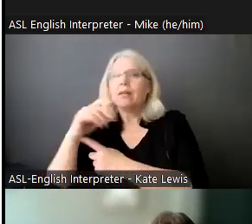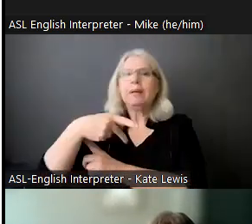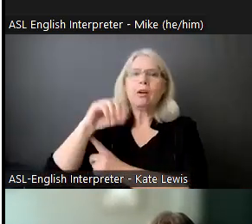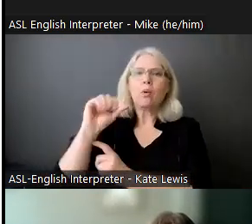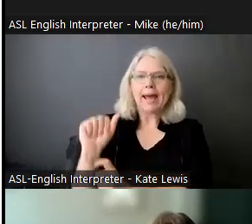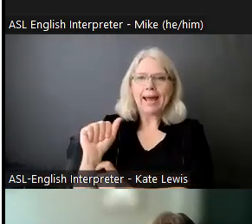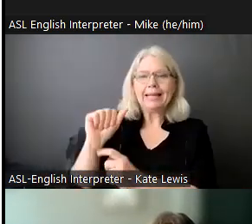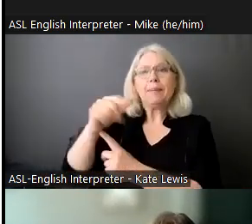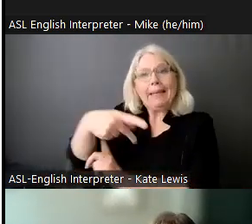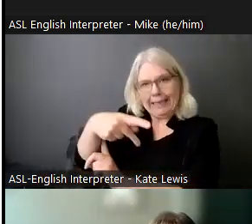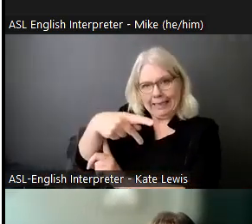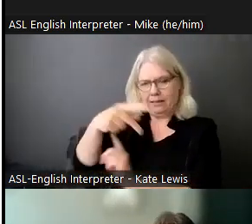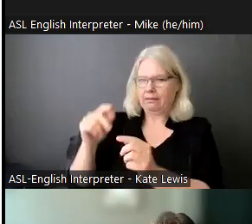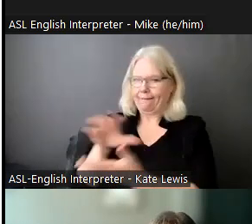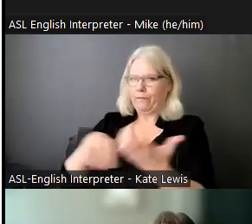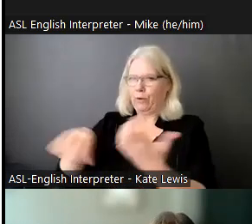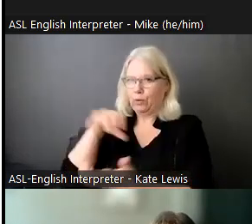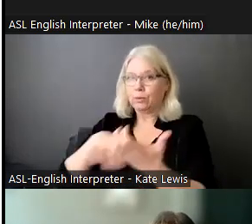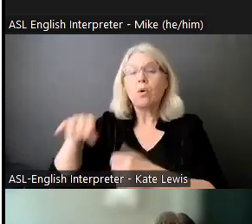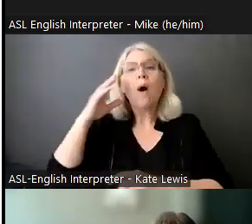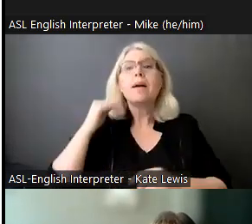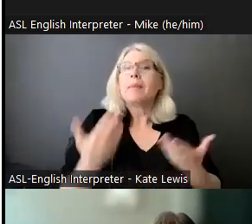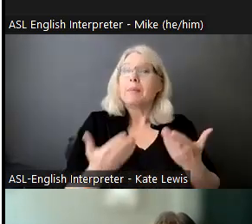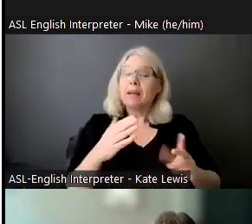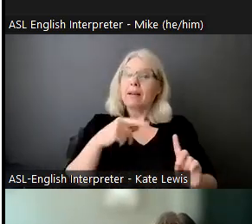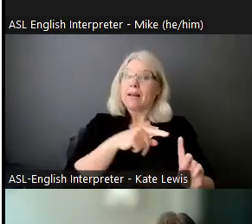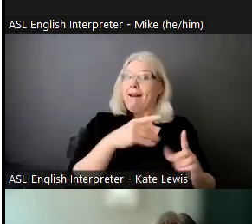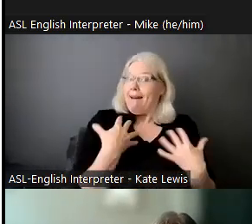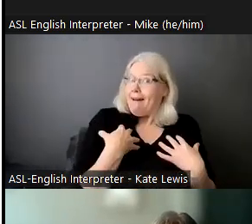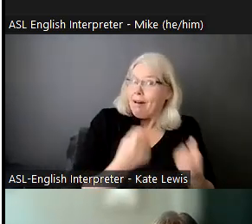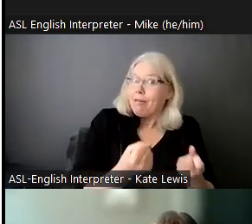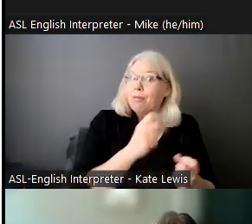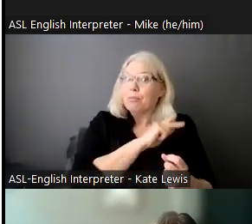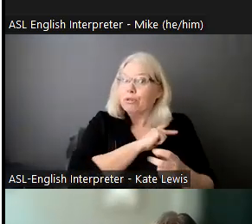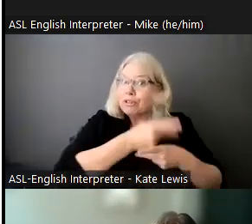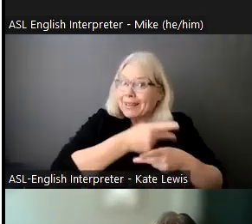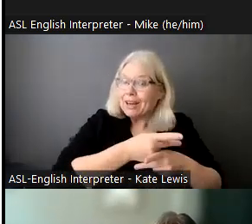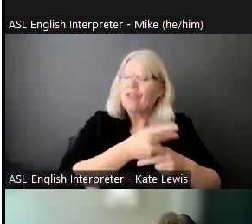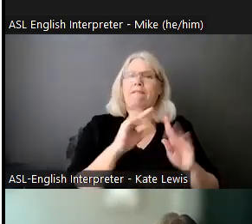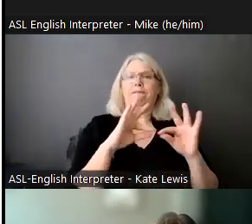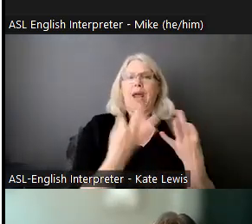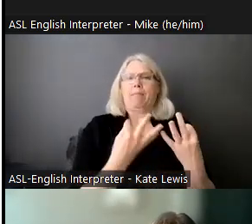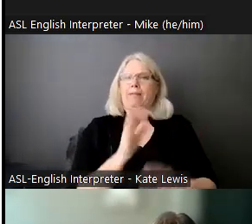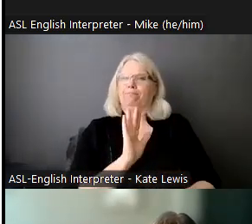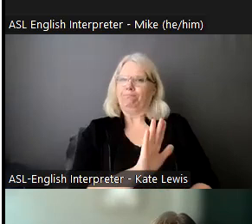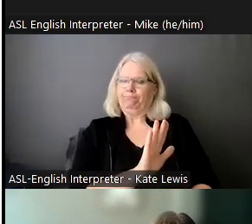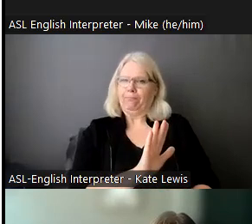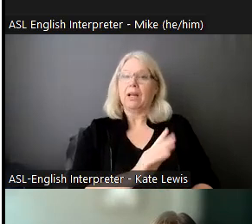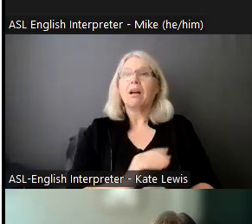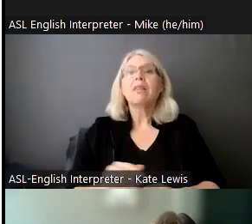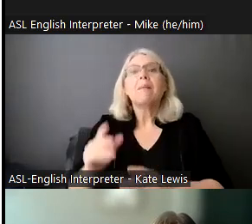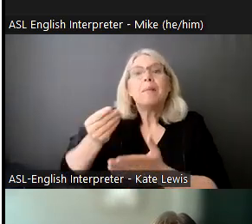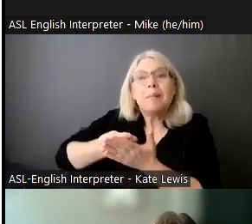public guardian and trustee, and their family members making health and personal care decisions for them. And that's kind